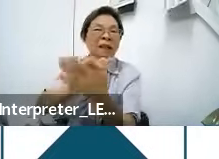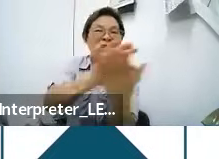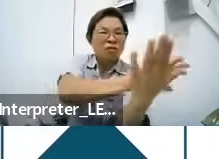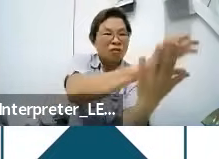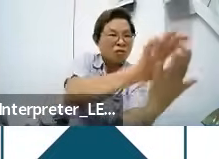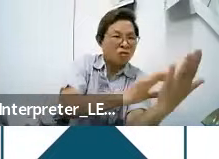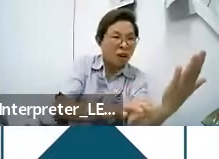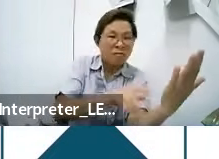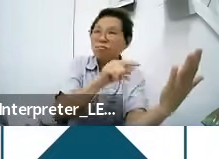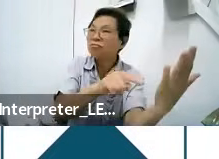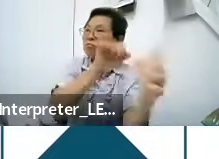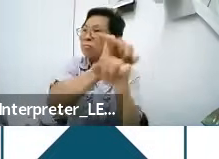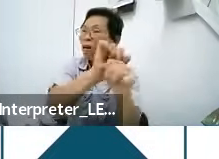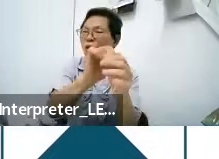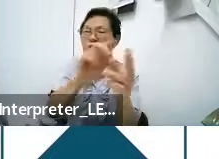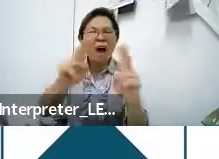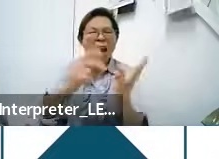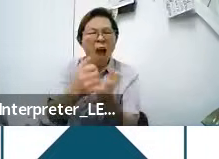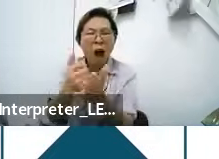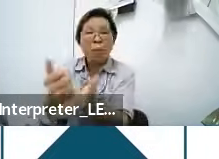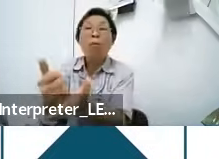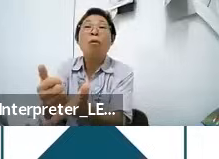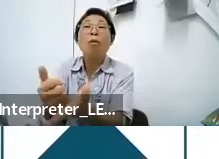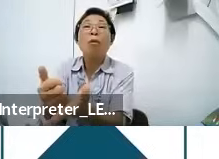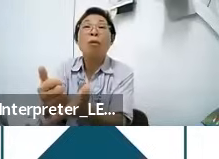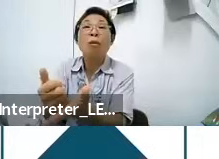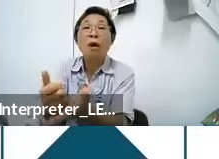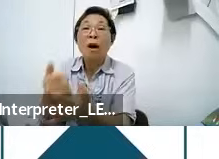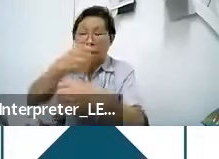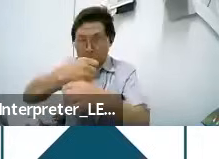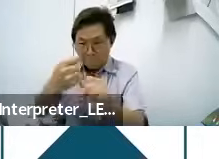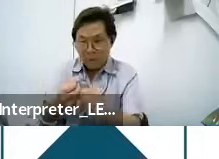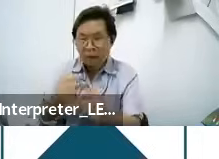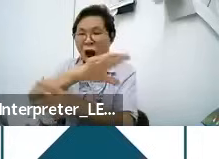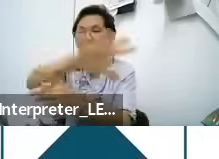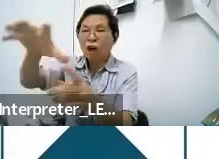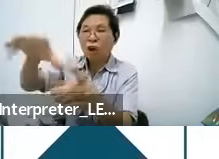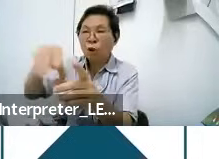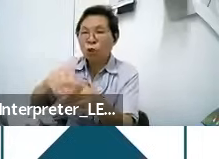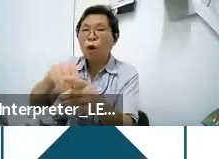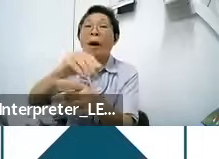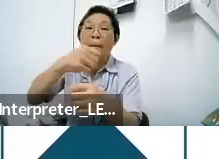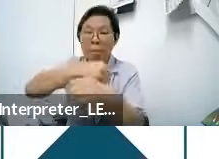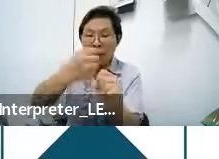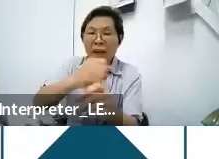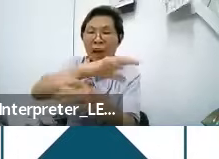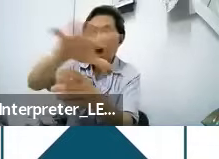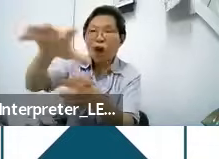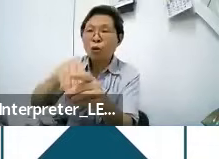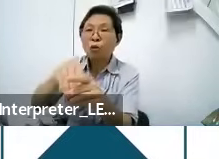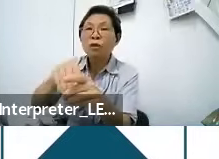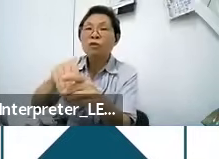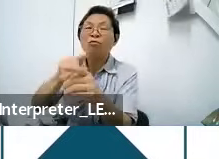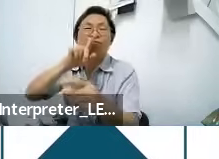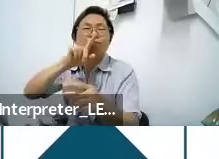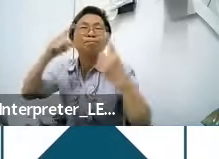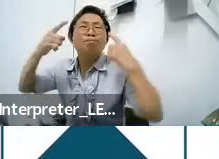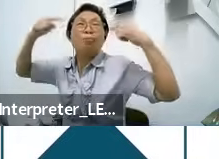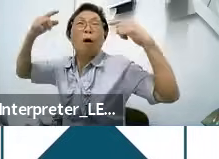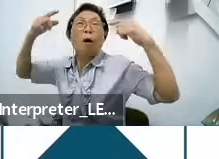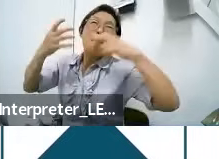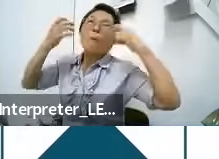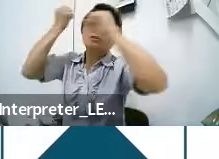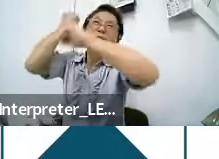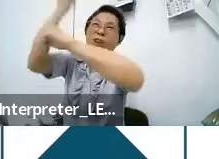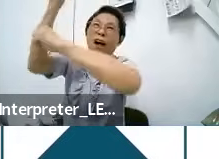very helpful in terms of, making inclusive inclusion real. And one of